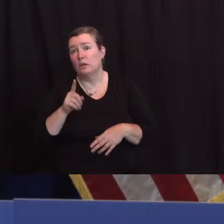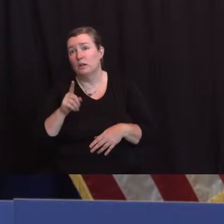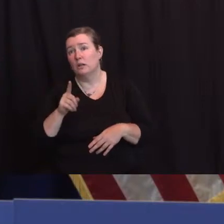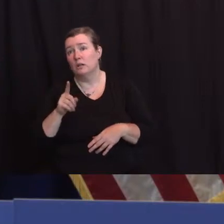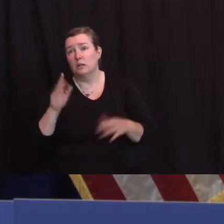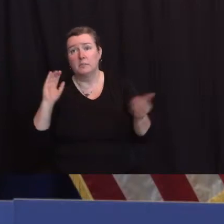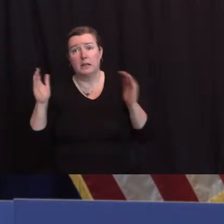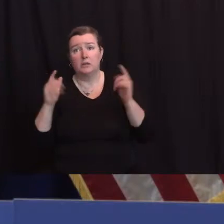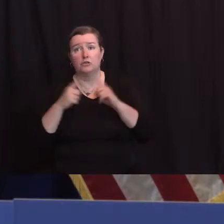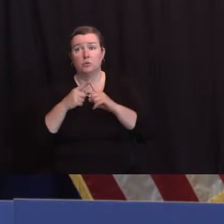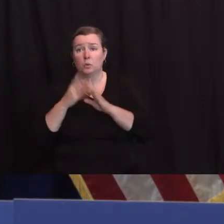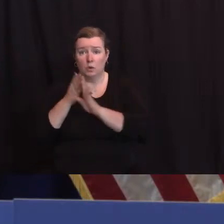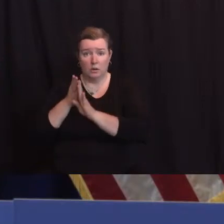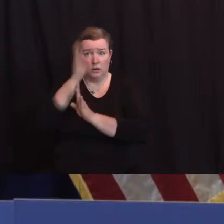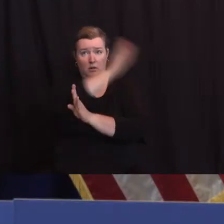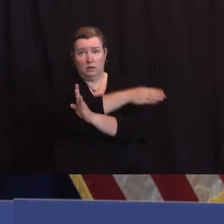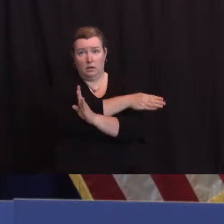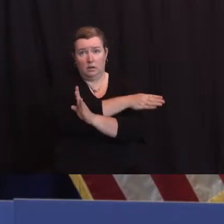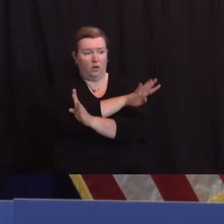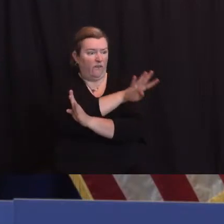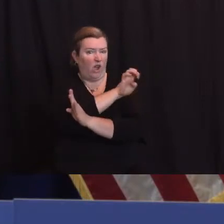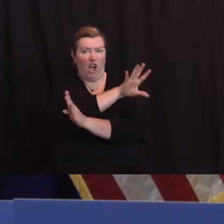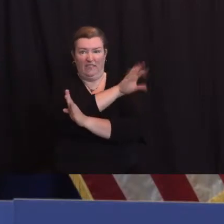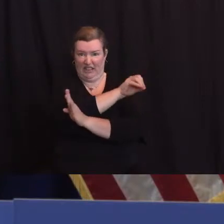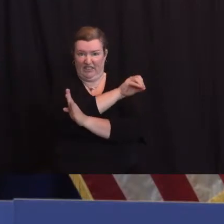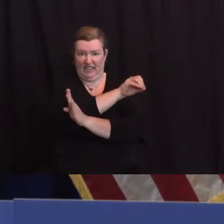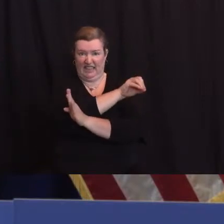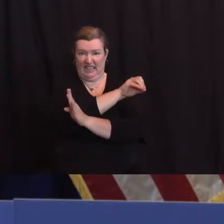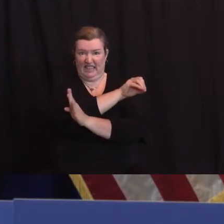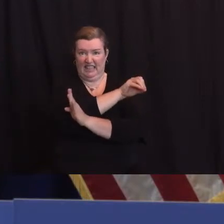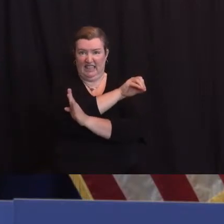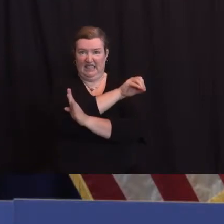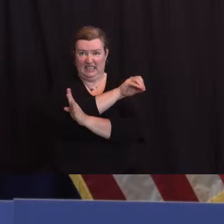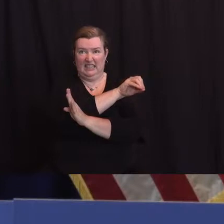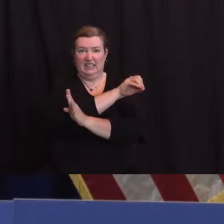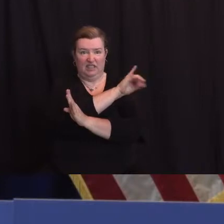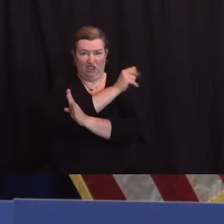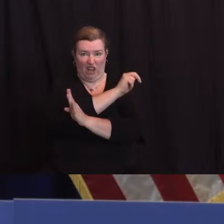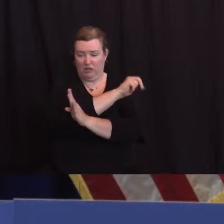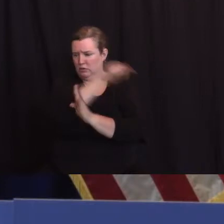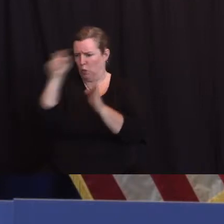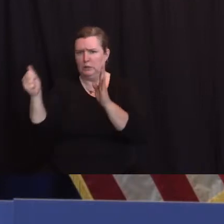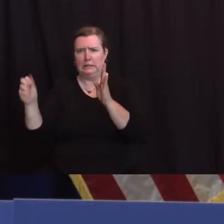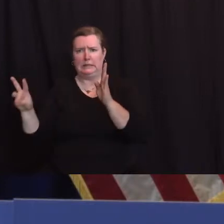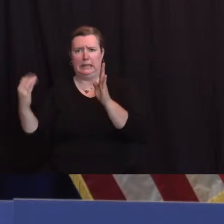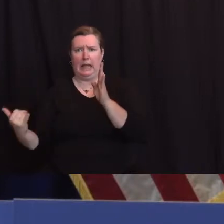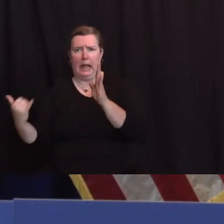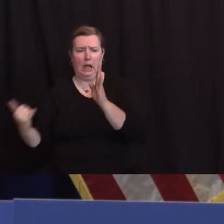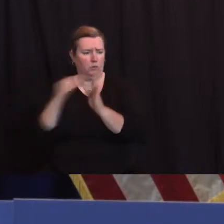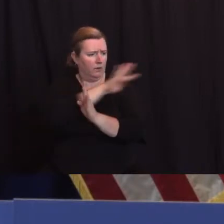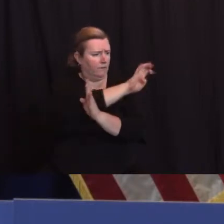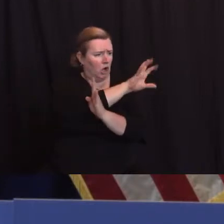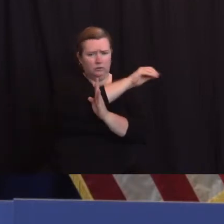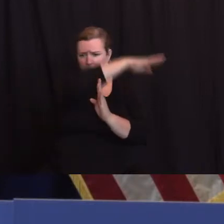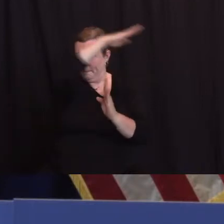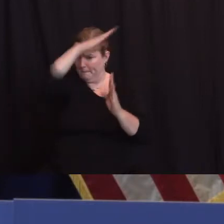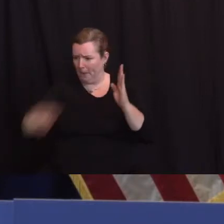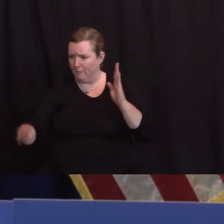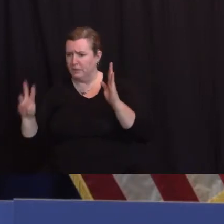approximately 450 outbreaks in January. Vaccines are really saving